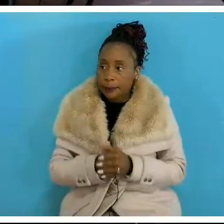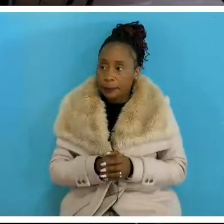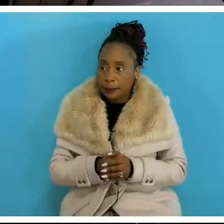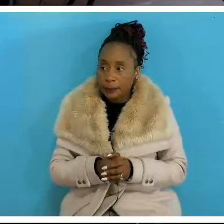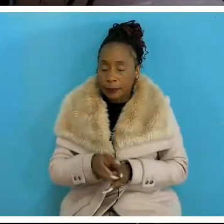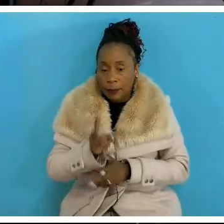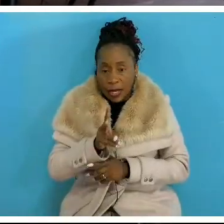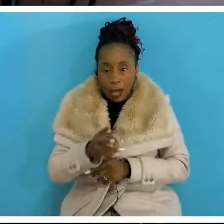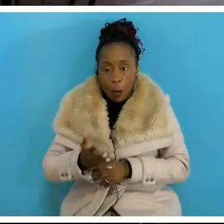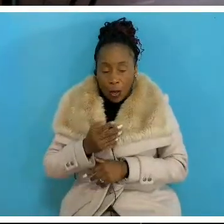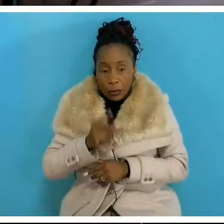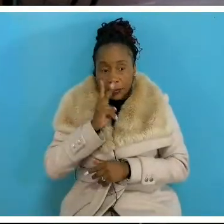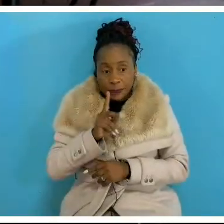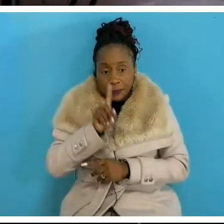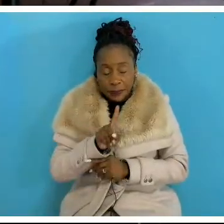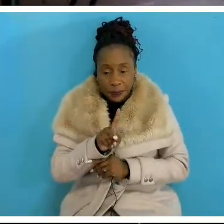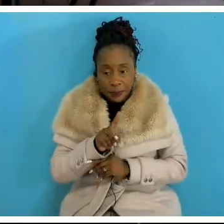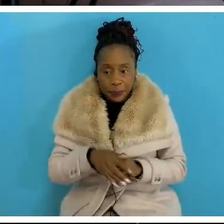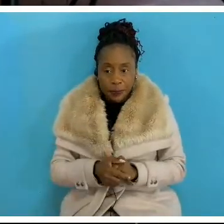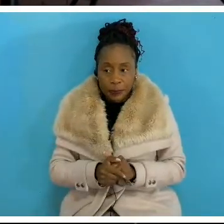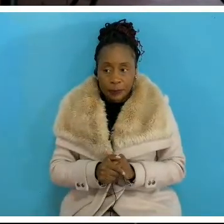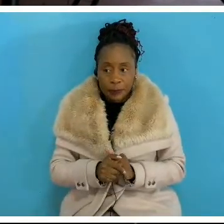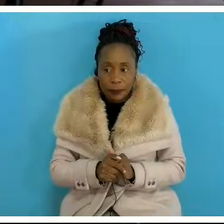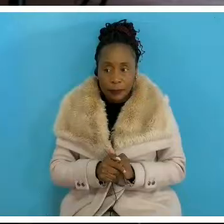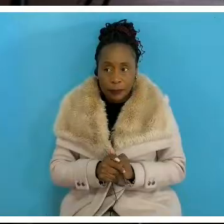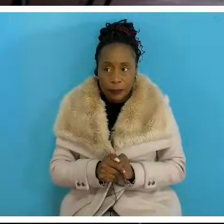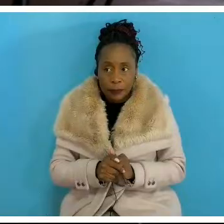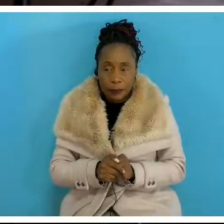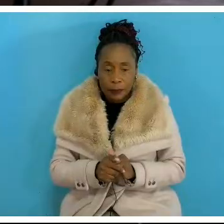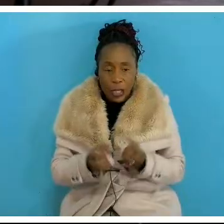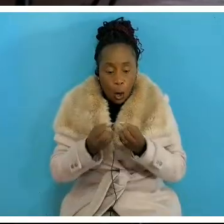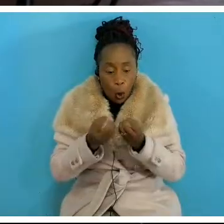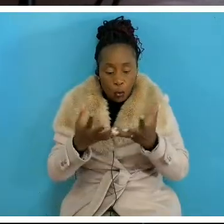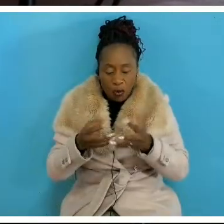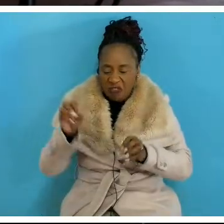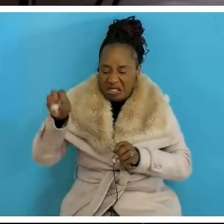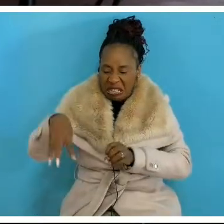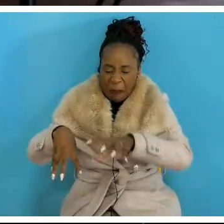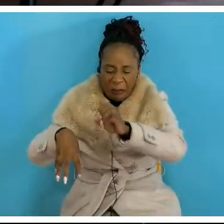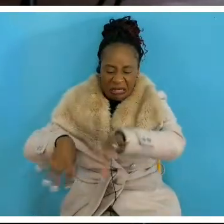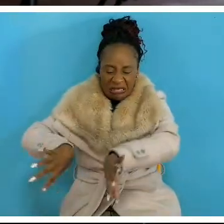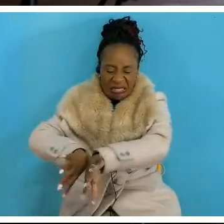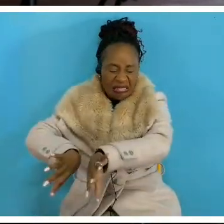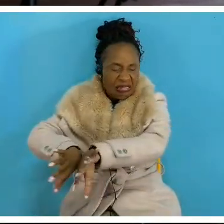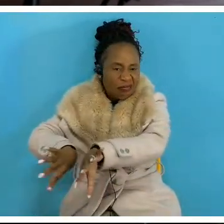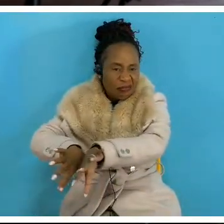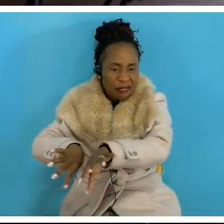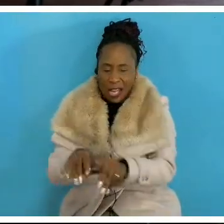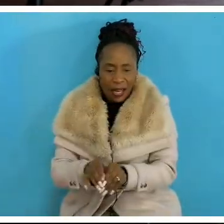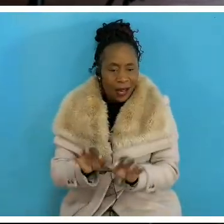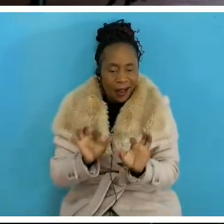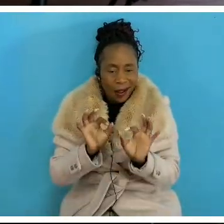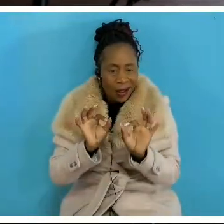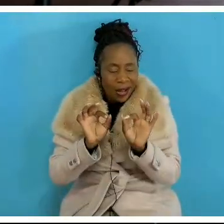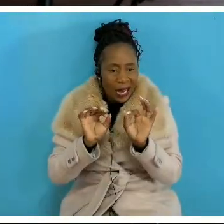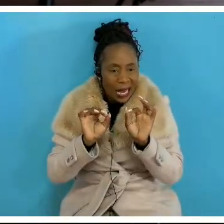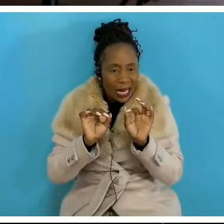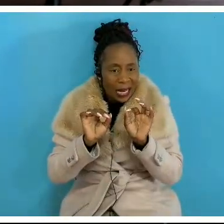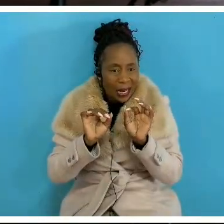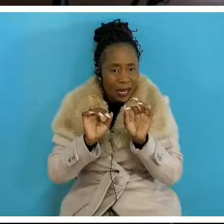other one I want to see is there's a whole lot of dumping spots, illegal dumping spots in